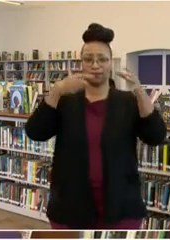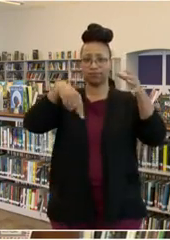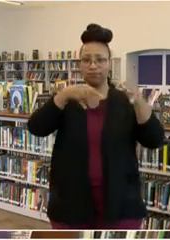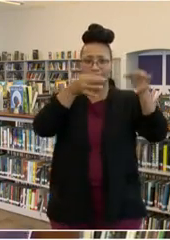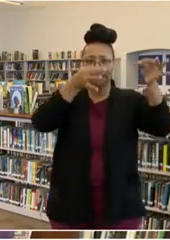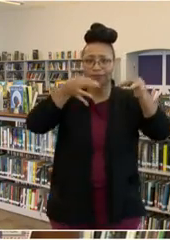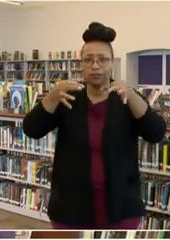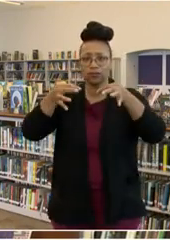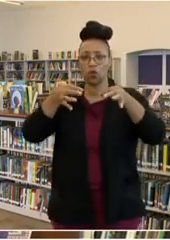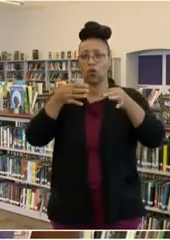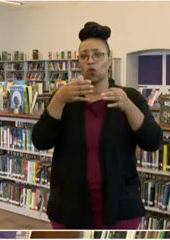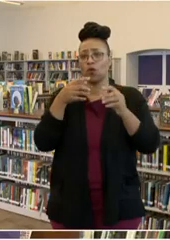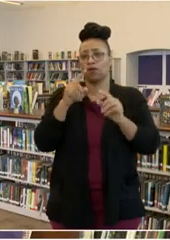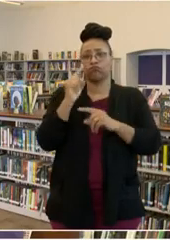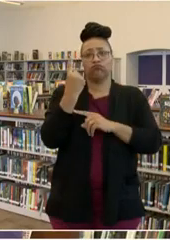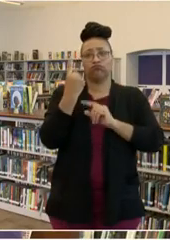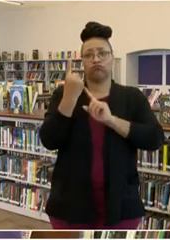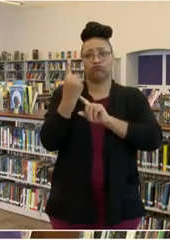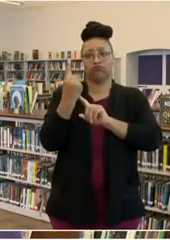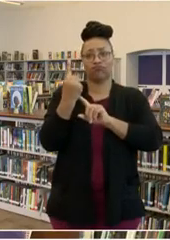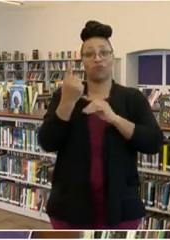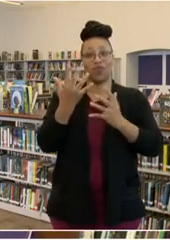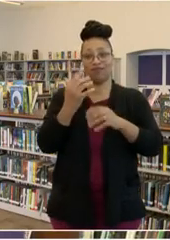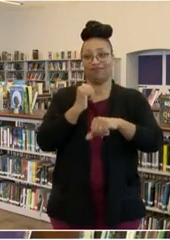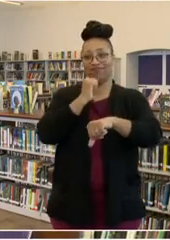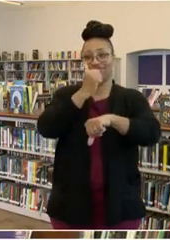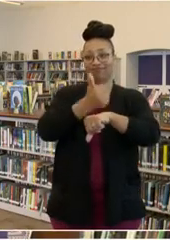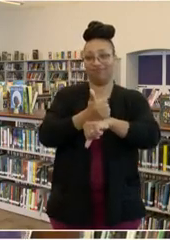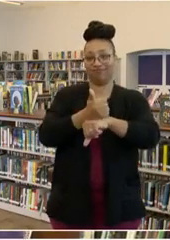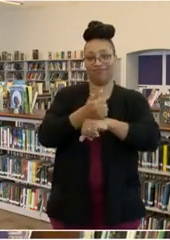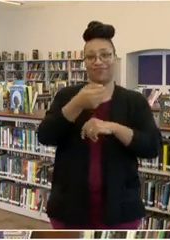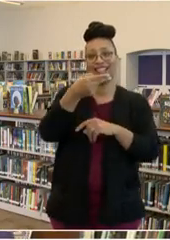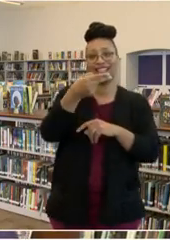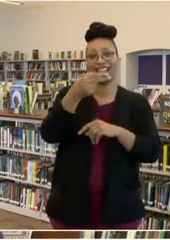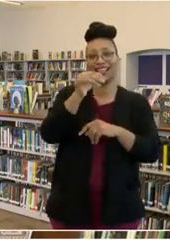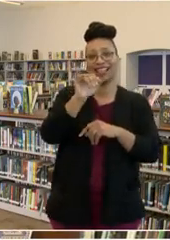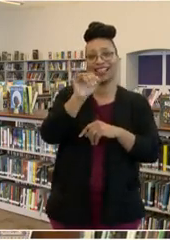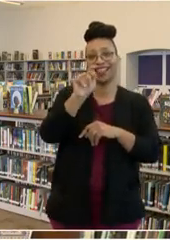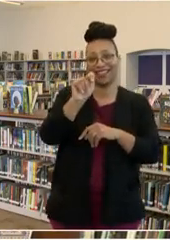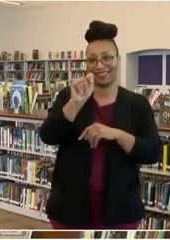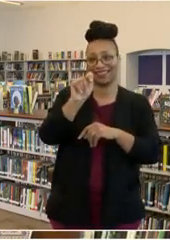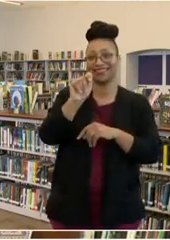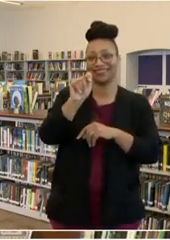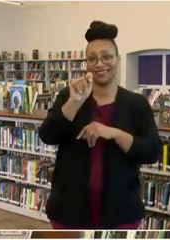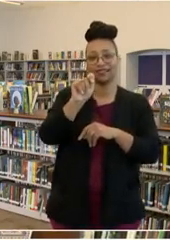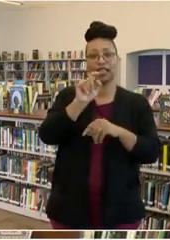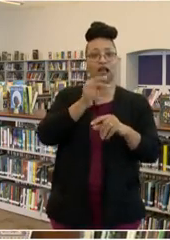a high-impact tutoring coordinator, Dr. Christine Mafuscio, right behind the mayor.